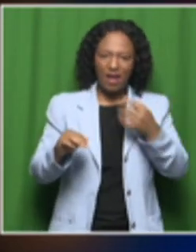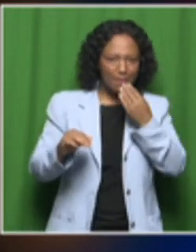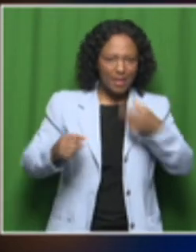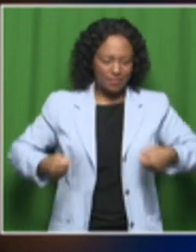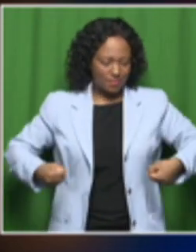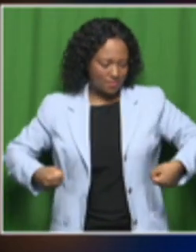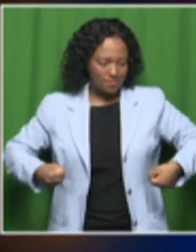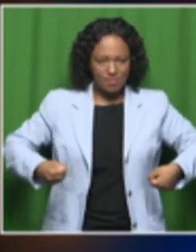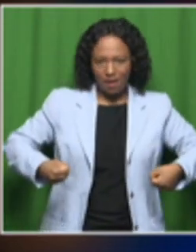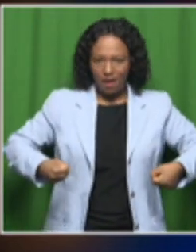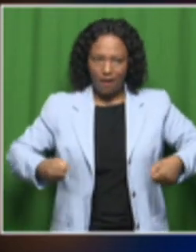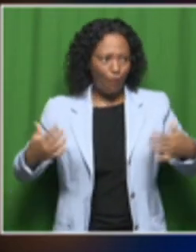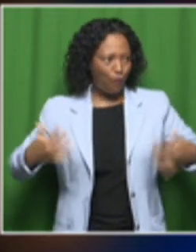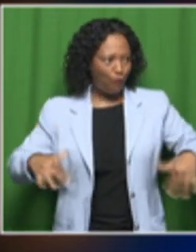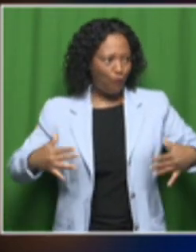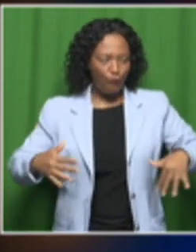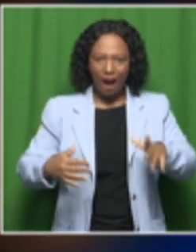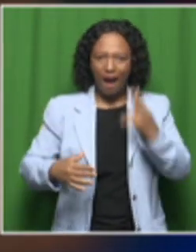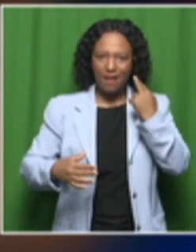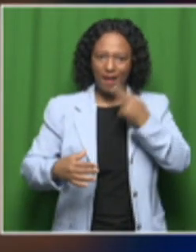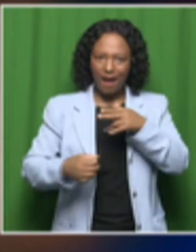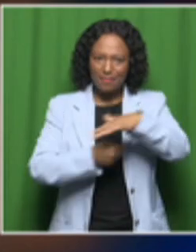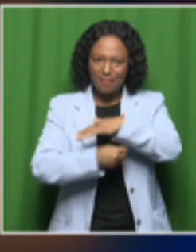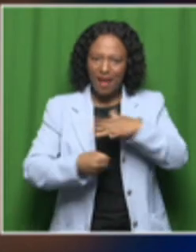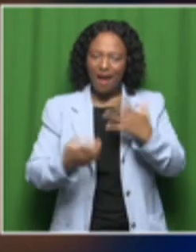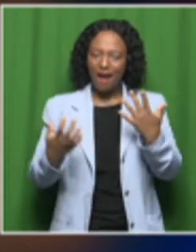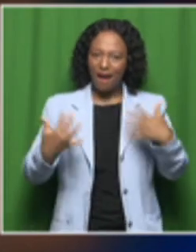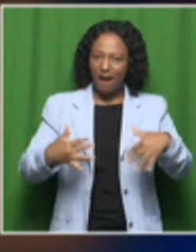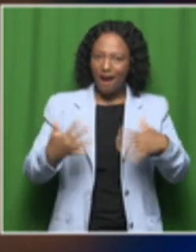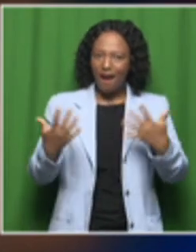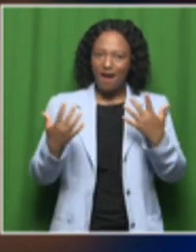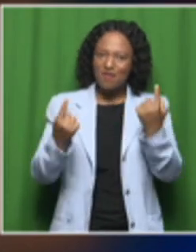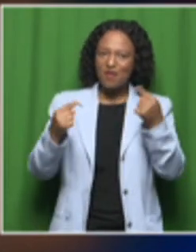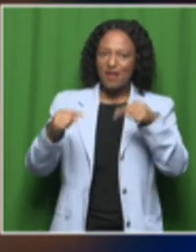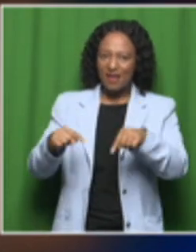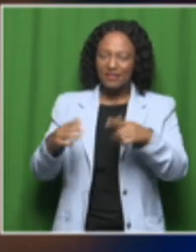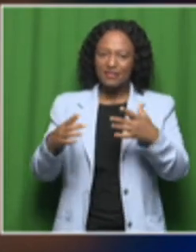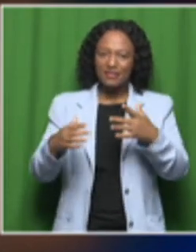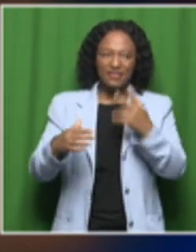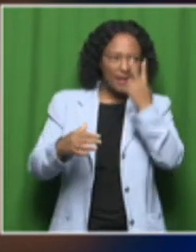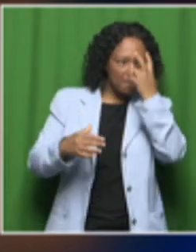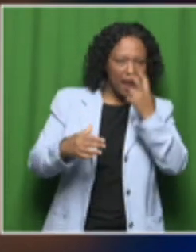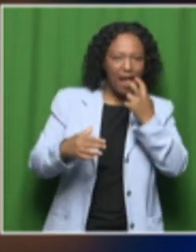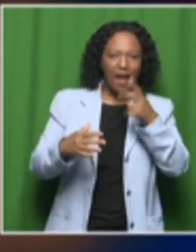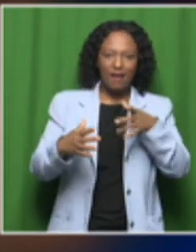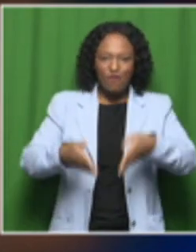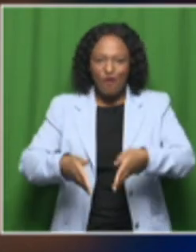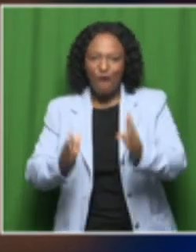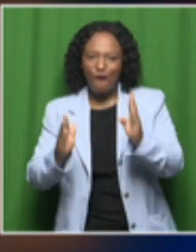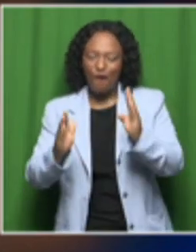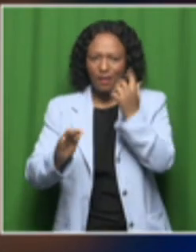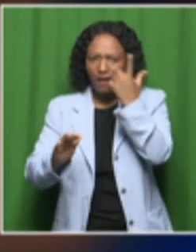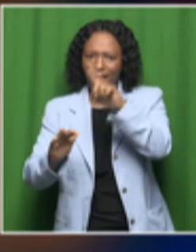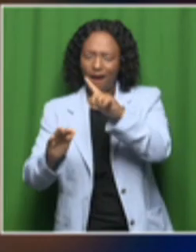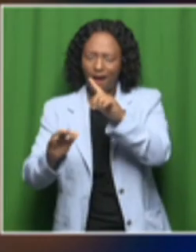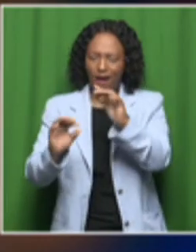no, Joburg is just this nice place. You will walk from alone, go to a third road, you know. It's a sophisticated